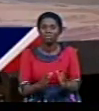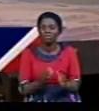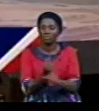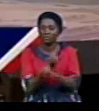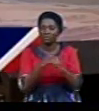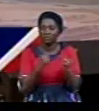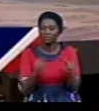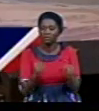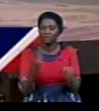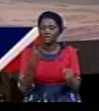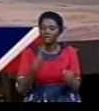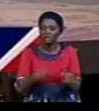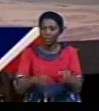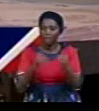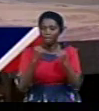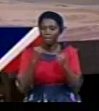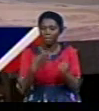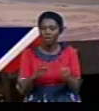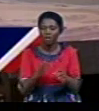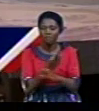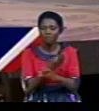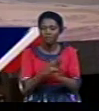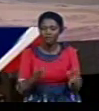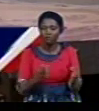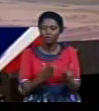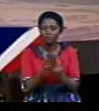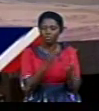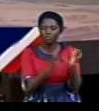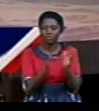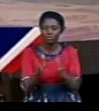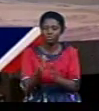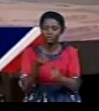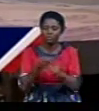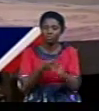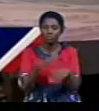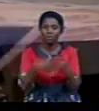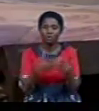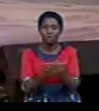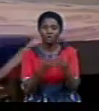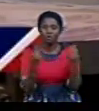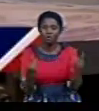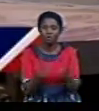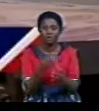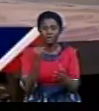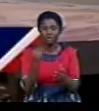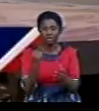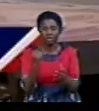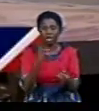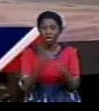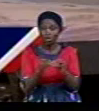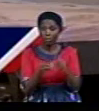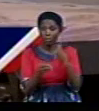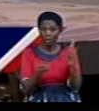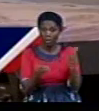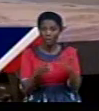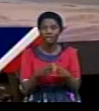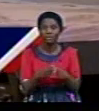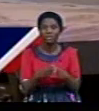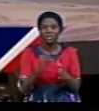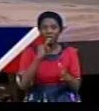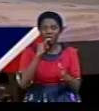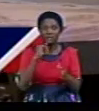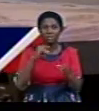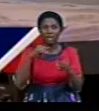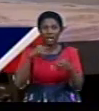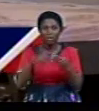through Jesus from all sins let's look at number one there in the prophecy the ought to have read